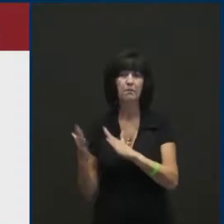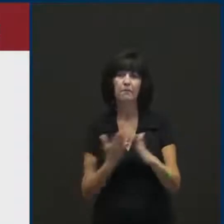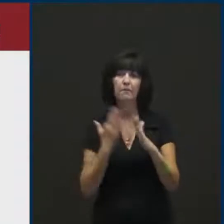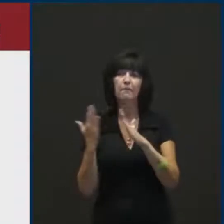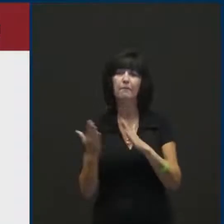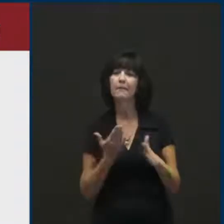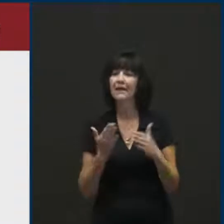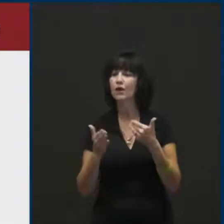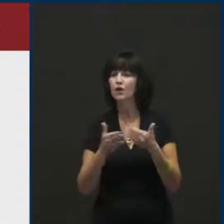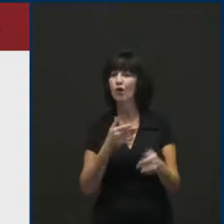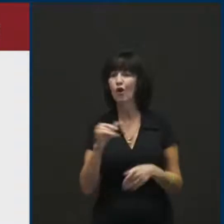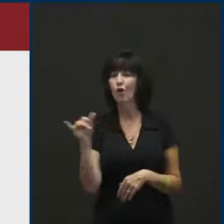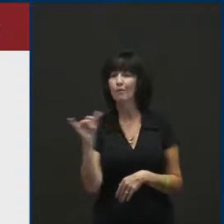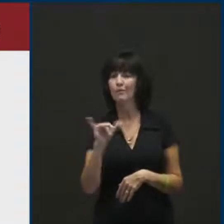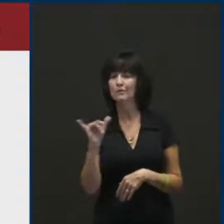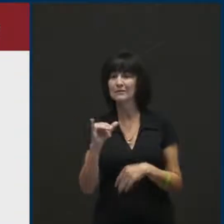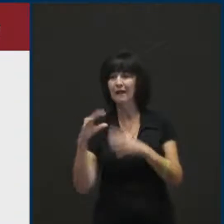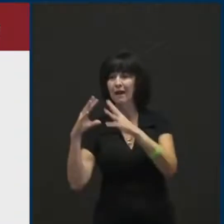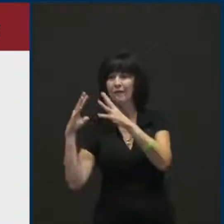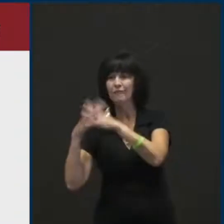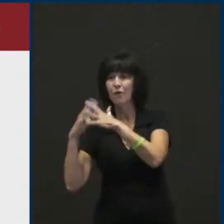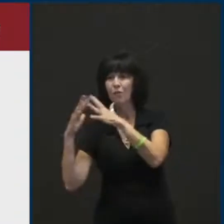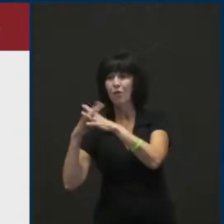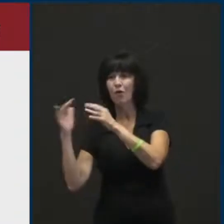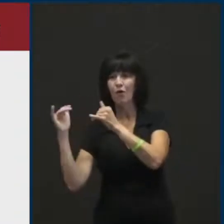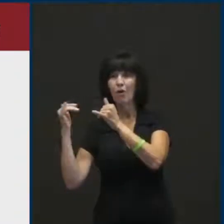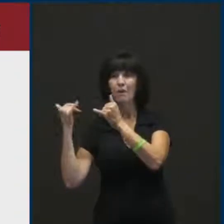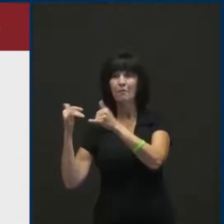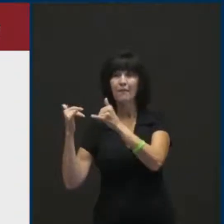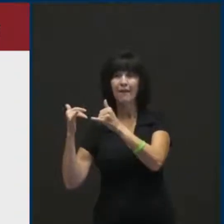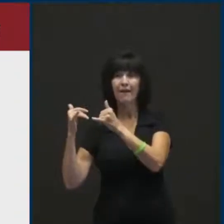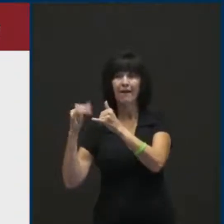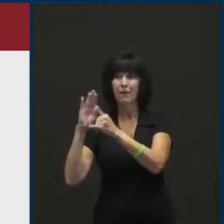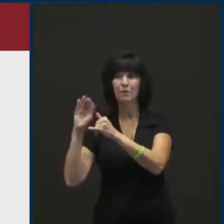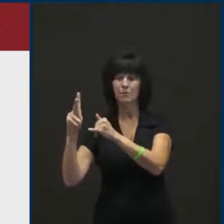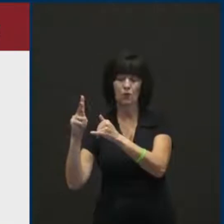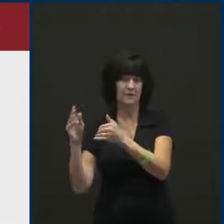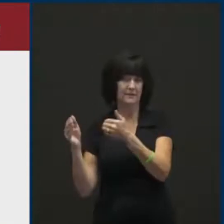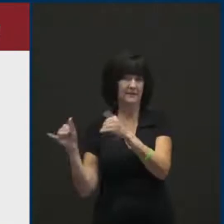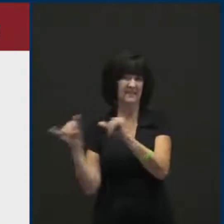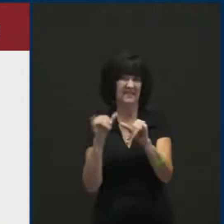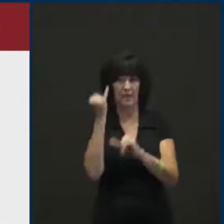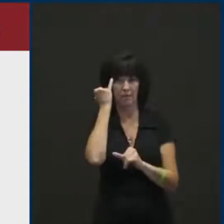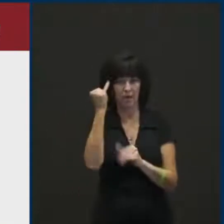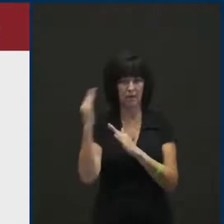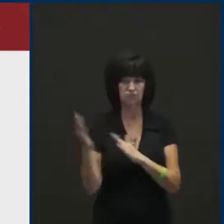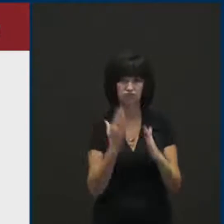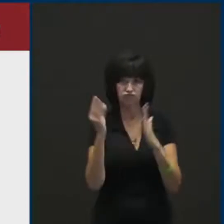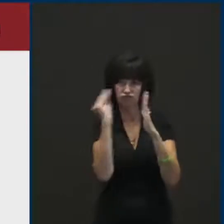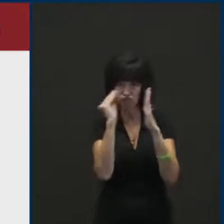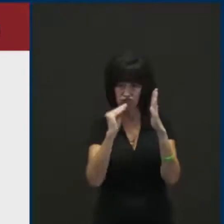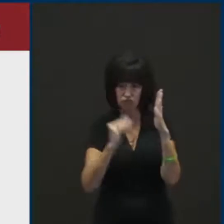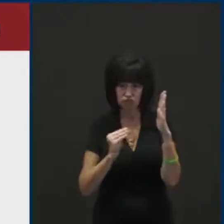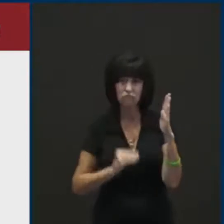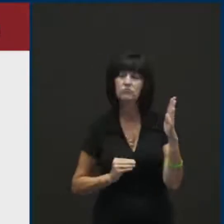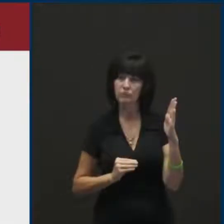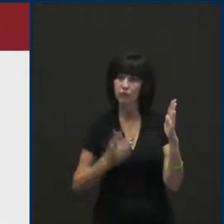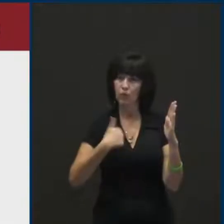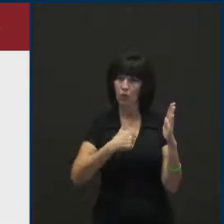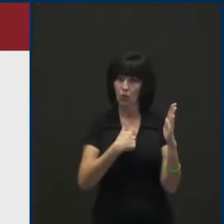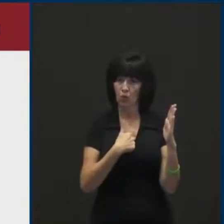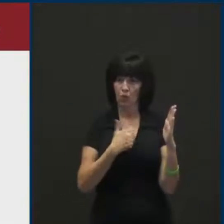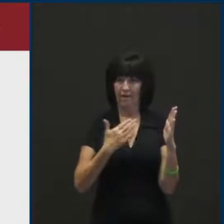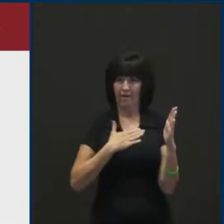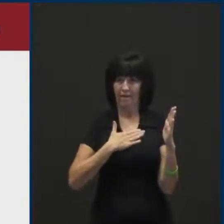plan for vaccine implementation in our state. And we're now at a point where it's critical that we work